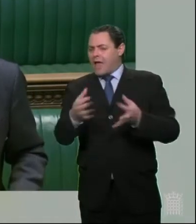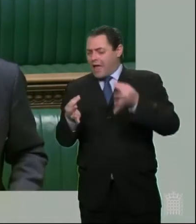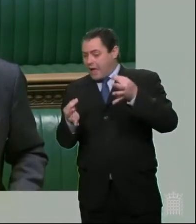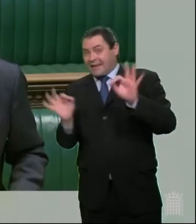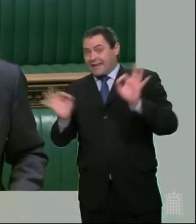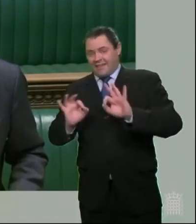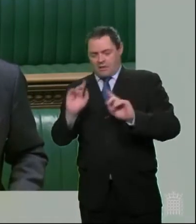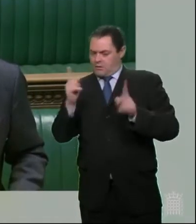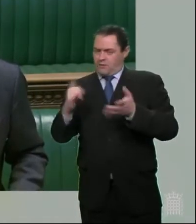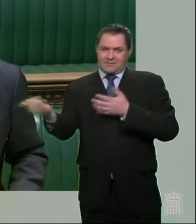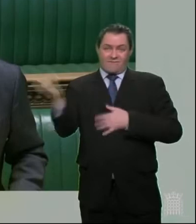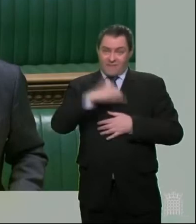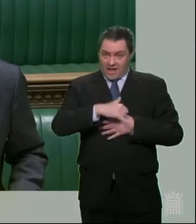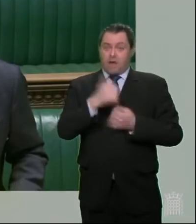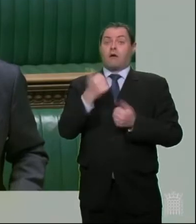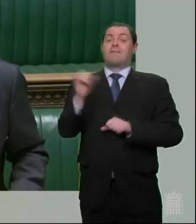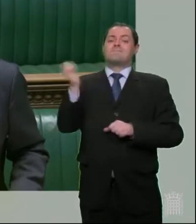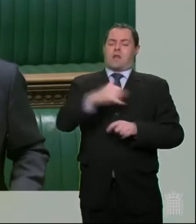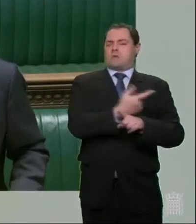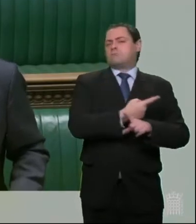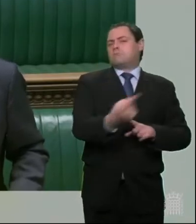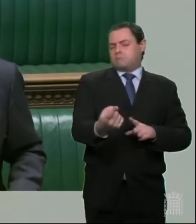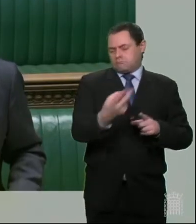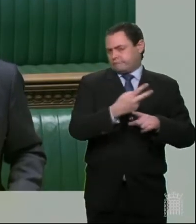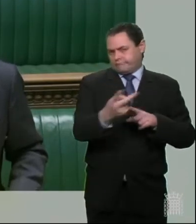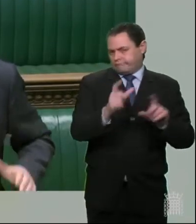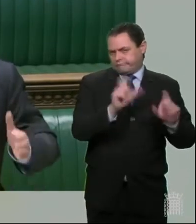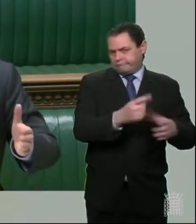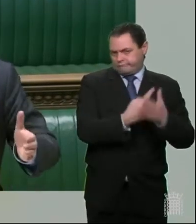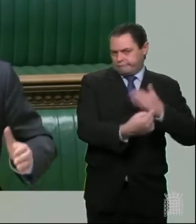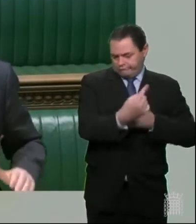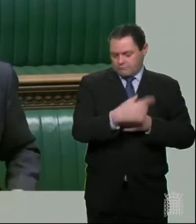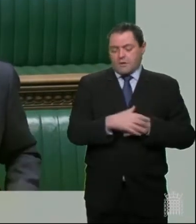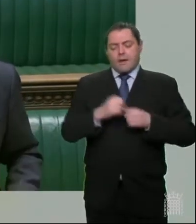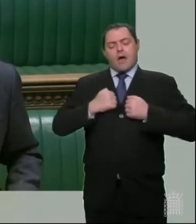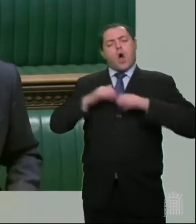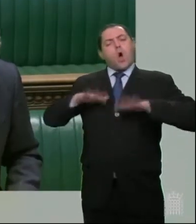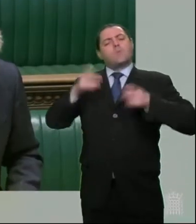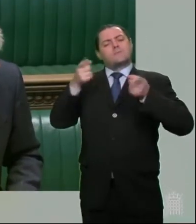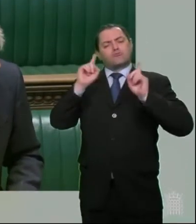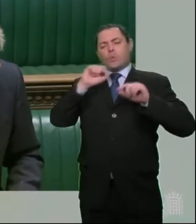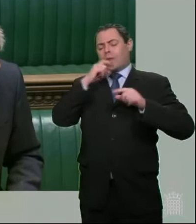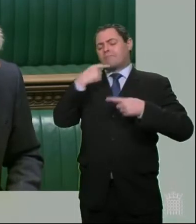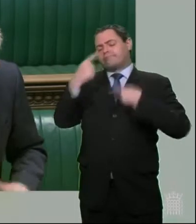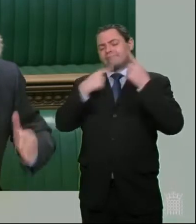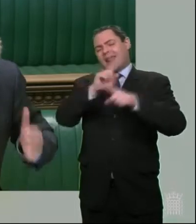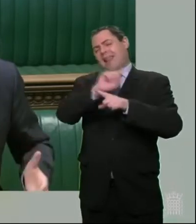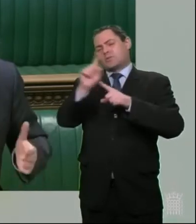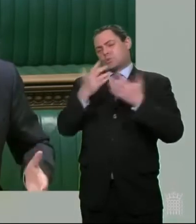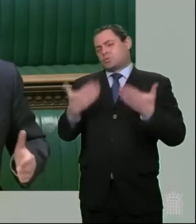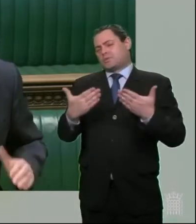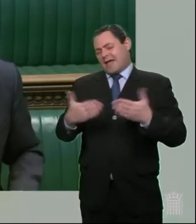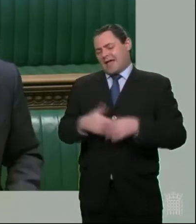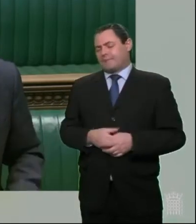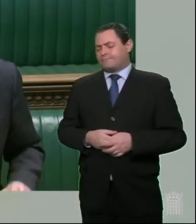honourable friend, the Home Secretary, will be setting out later today, if you care to wait for that,